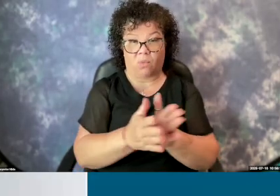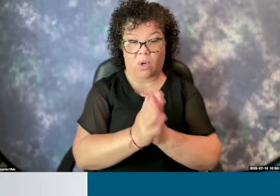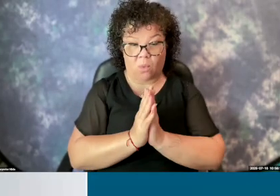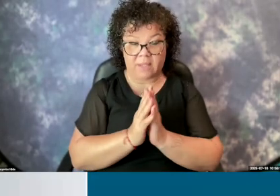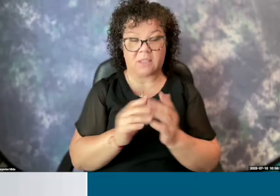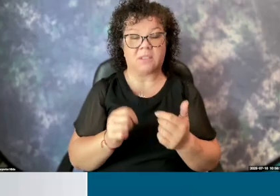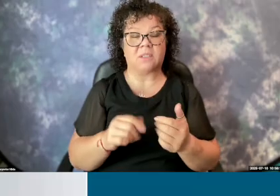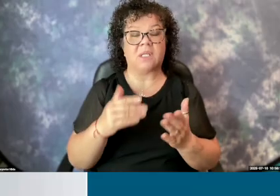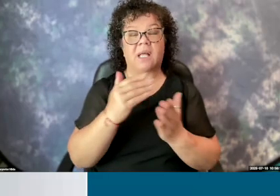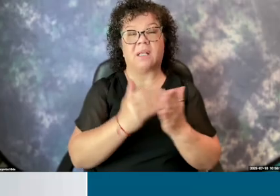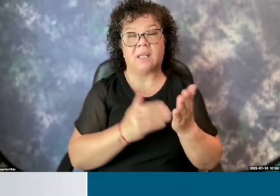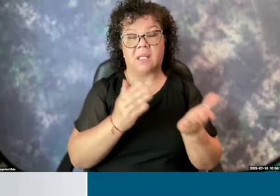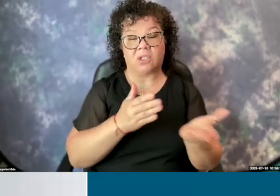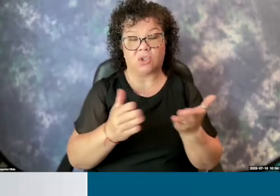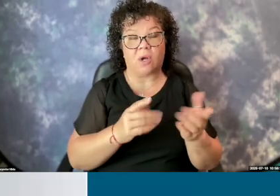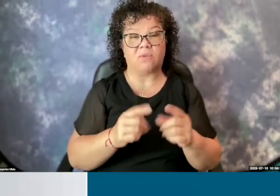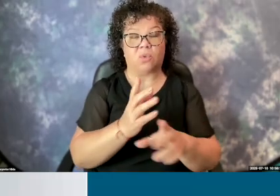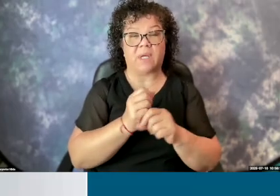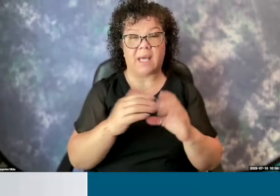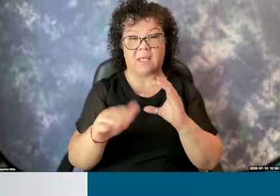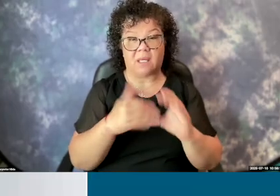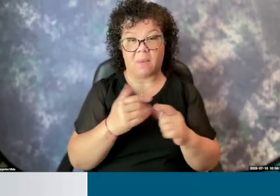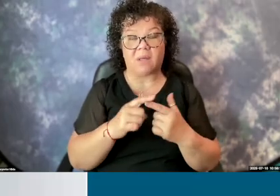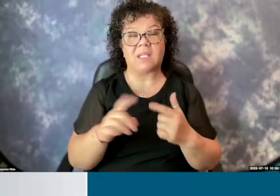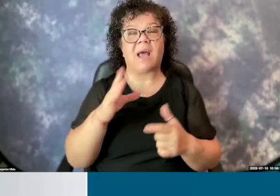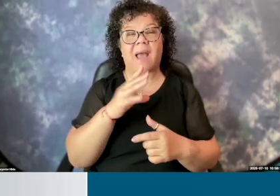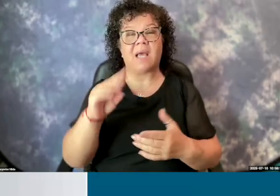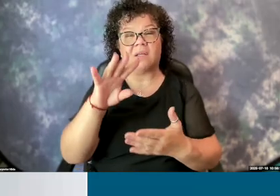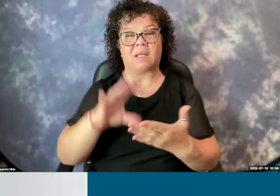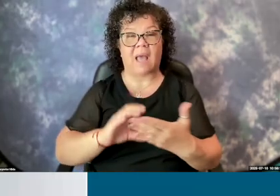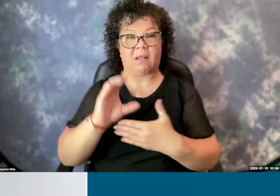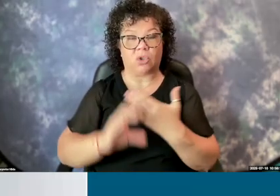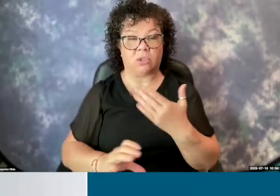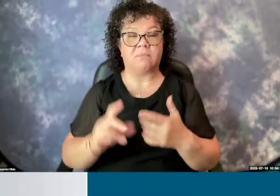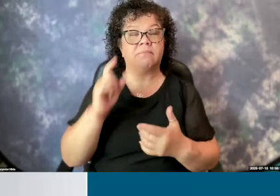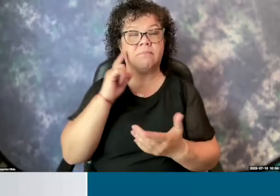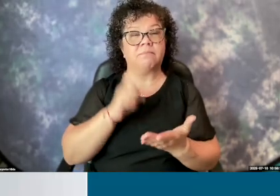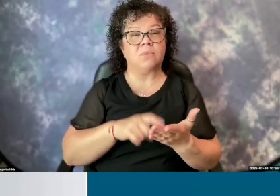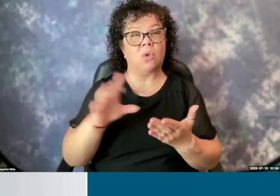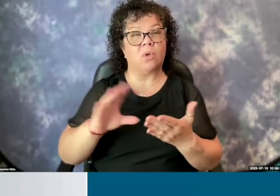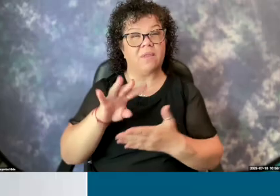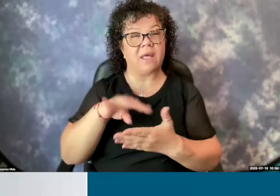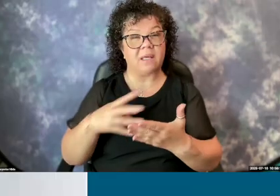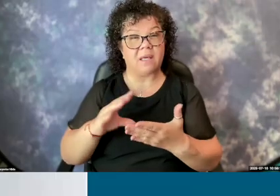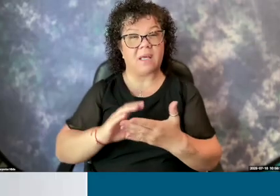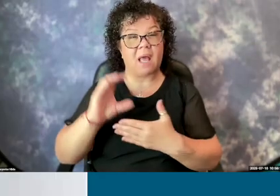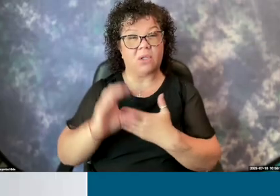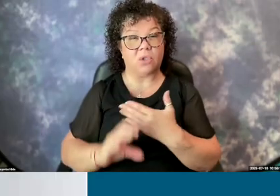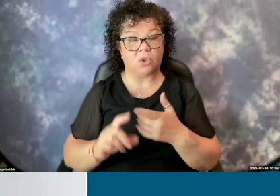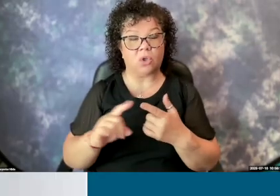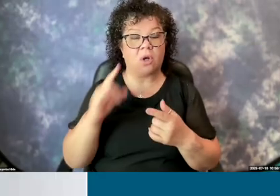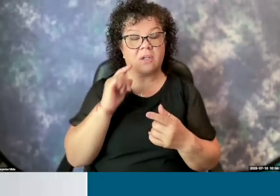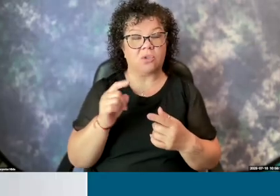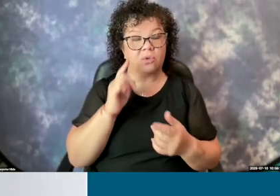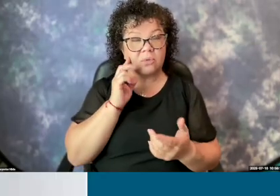and our calendar of meetings. Be sure to take a look at the calendar of meetings to stay up to date as new dates are released. Staff will share the link